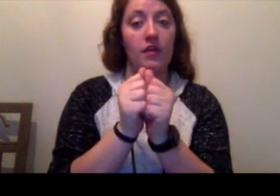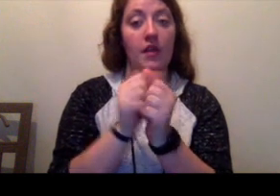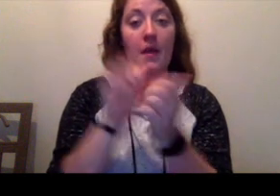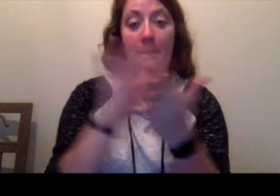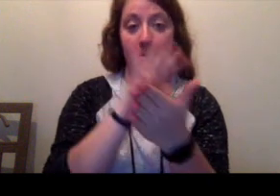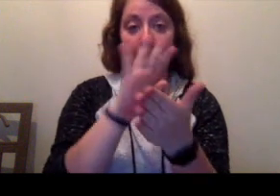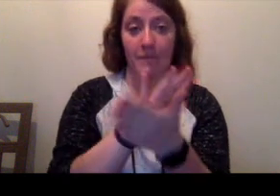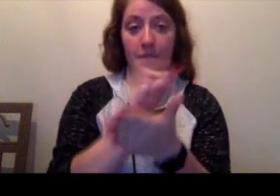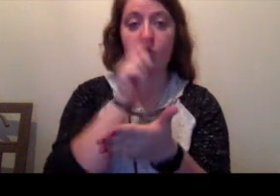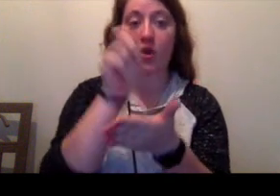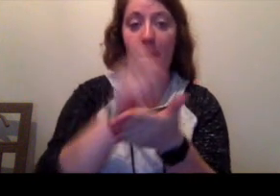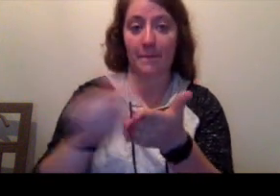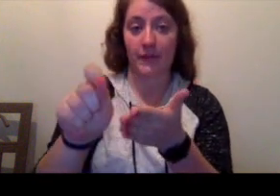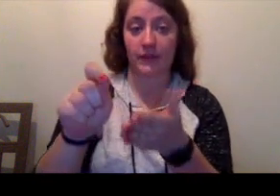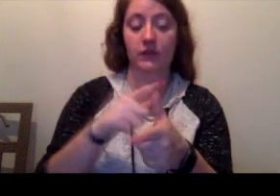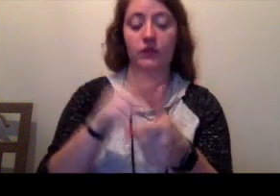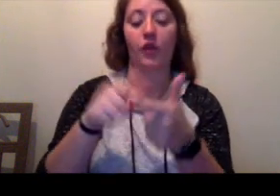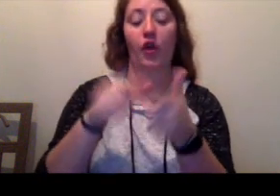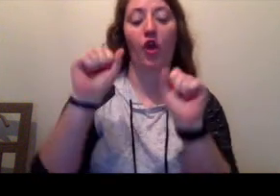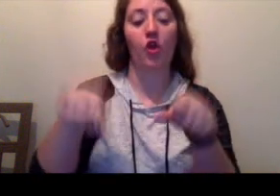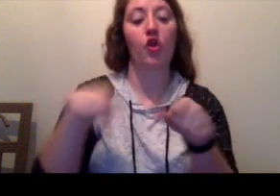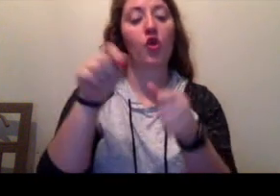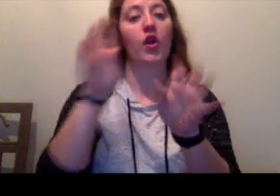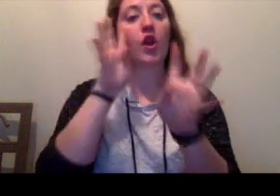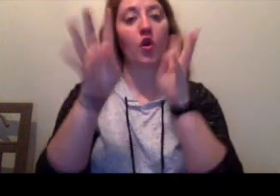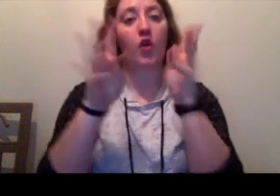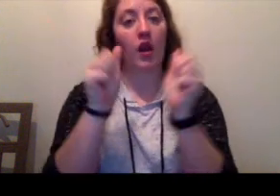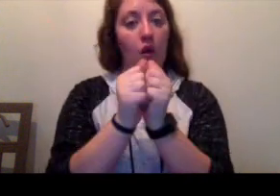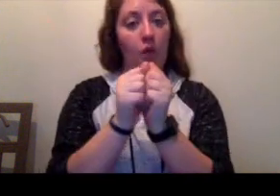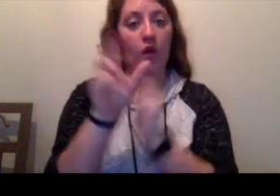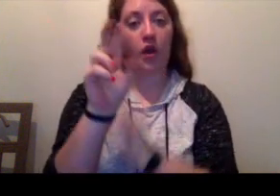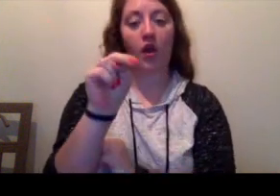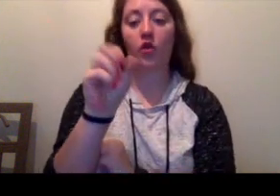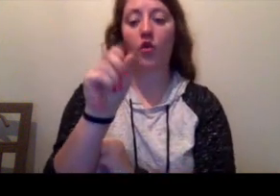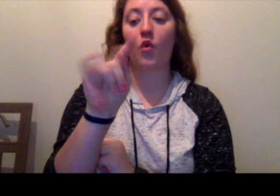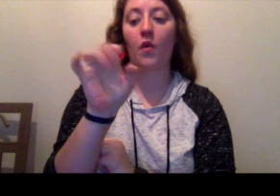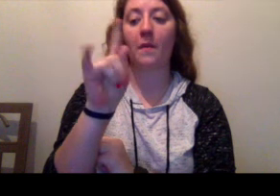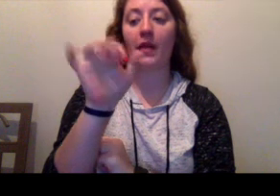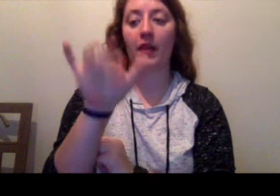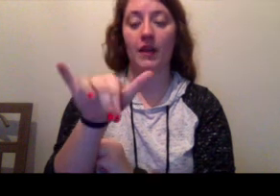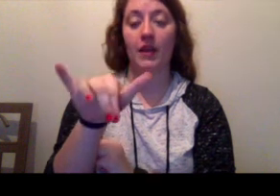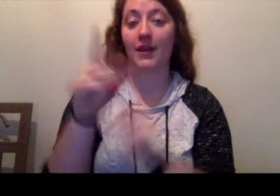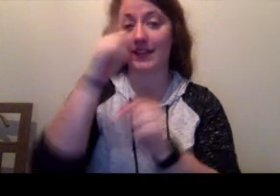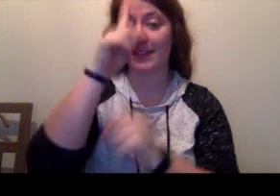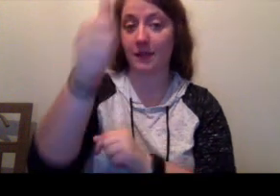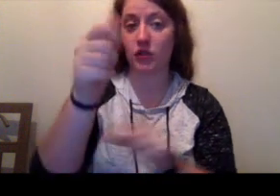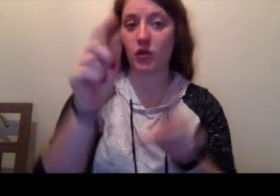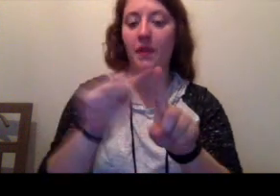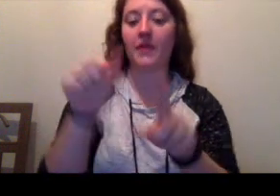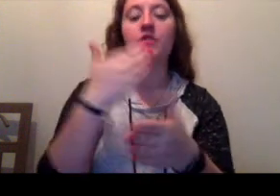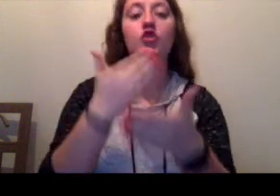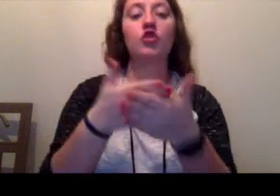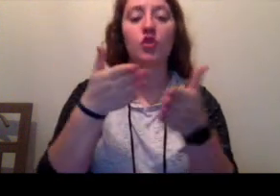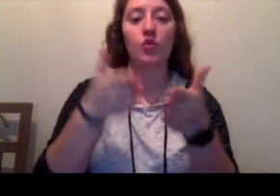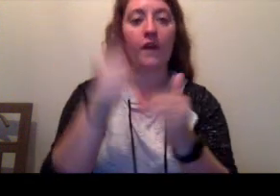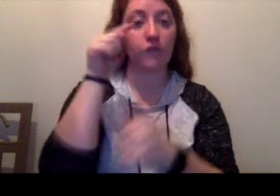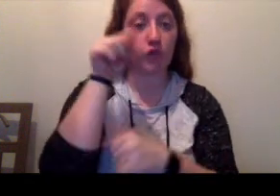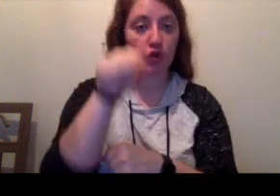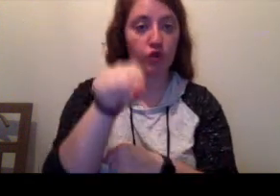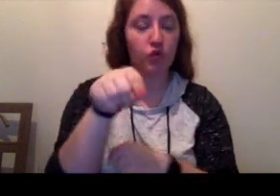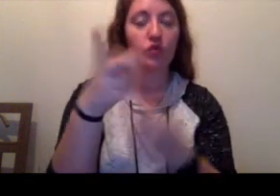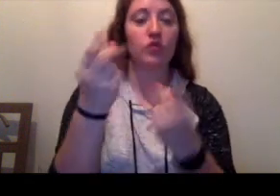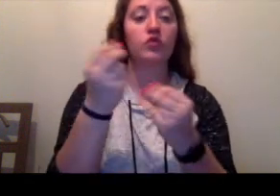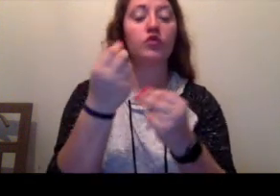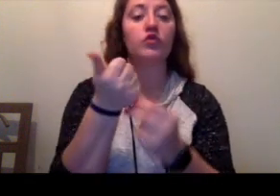paper and pencil. You can create this with Notability. Either way, it's up to you, but this is a great way for you to do